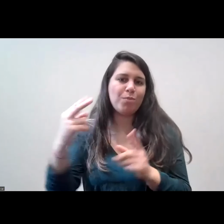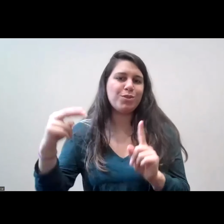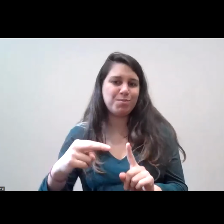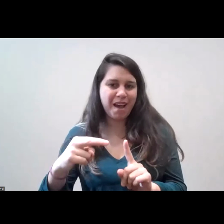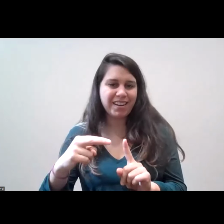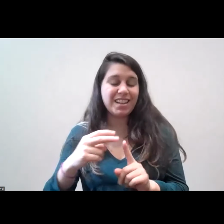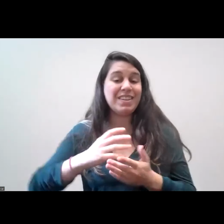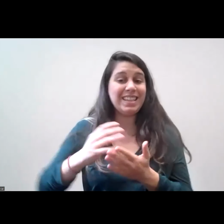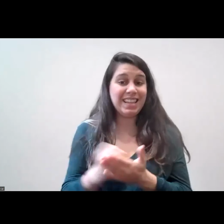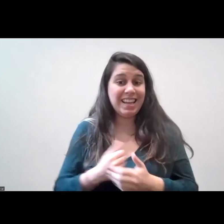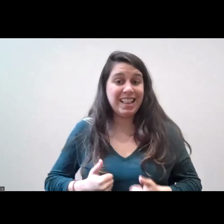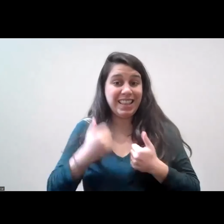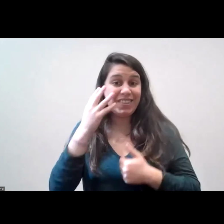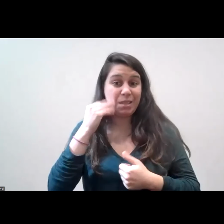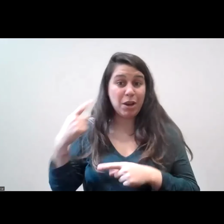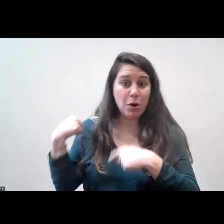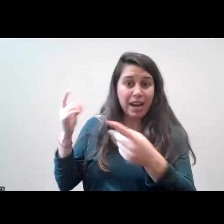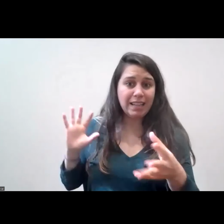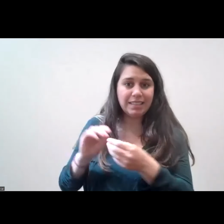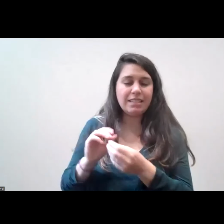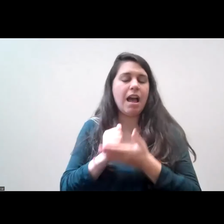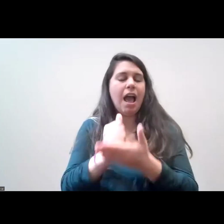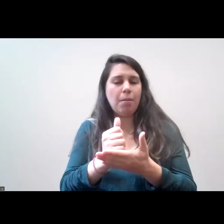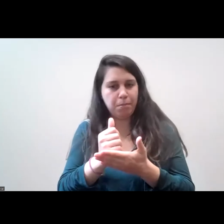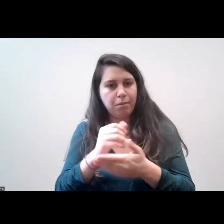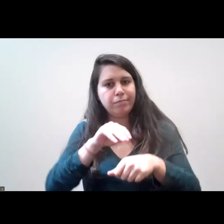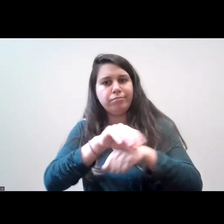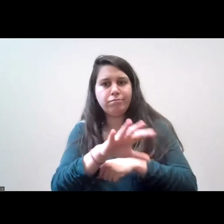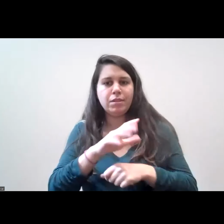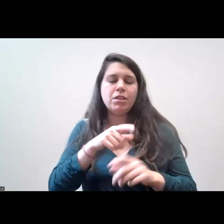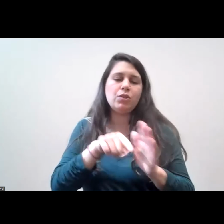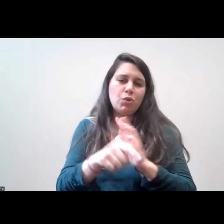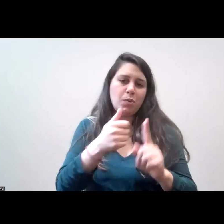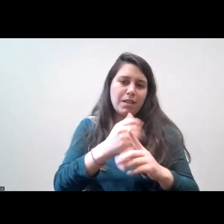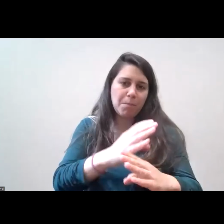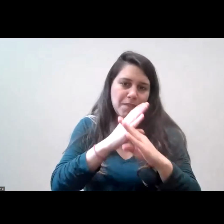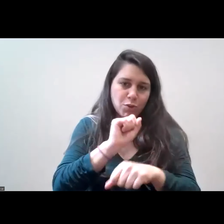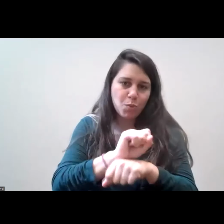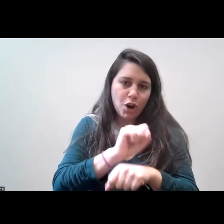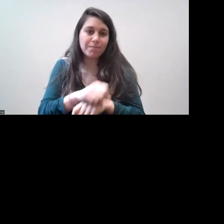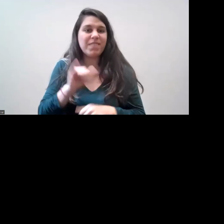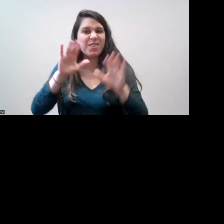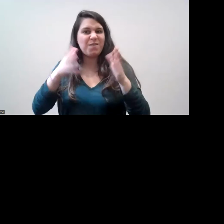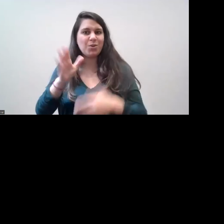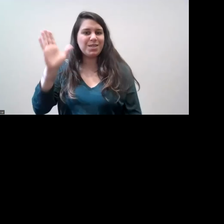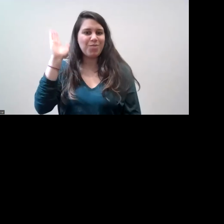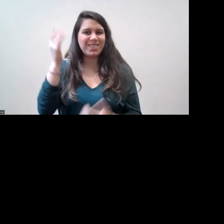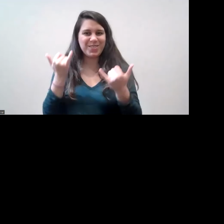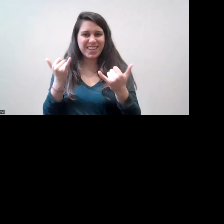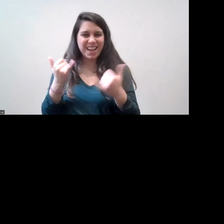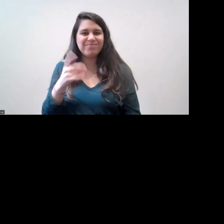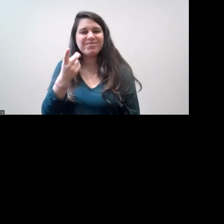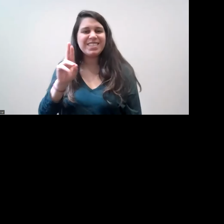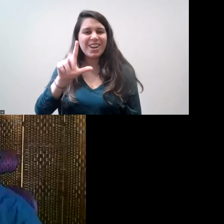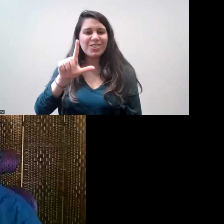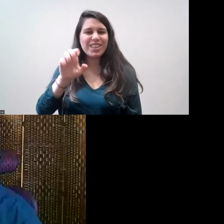lived experience to inform suicide prevention, and that's the focus of his talk today. Dr. Lezine